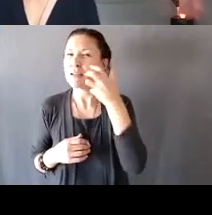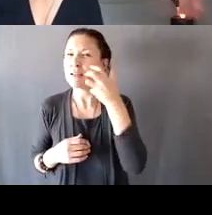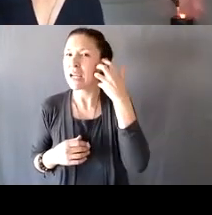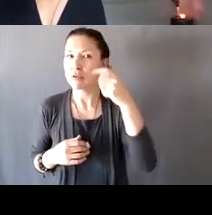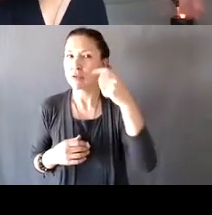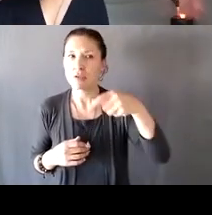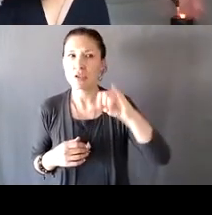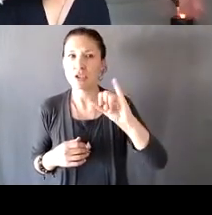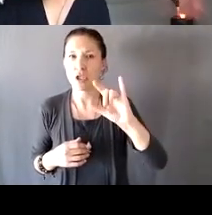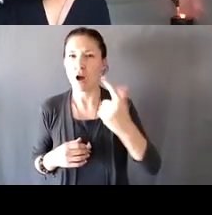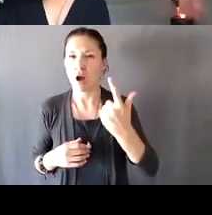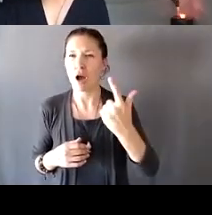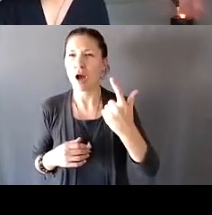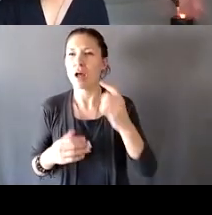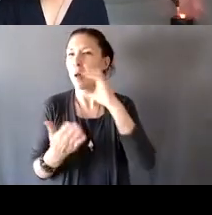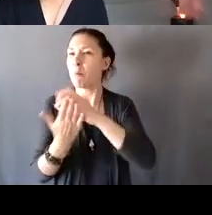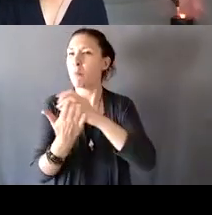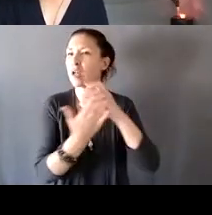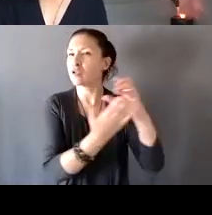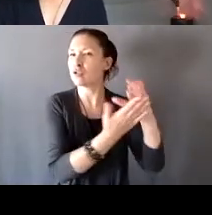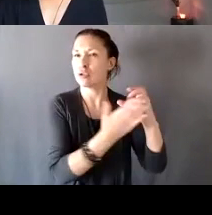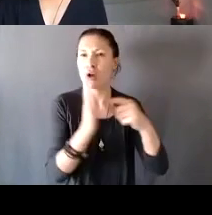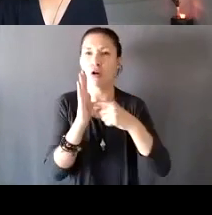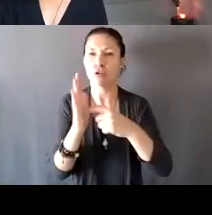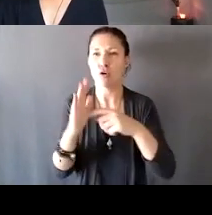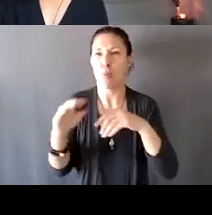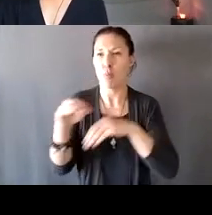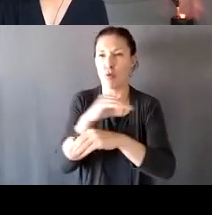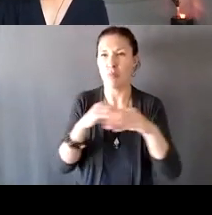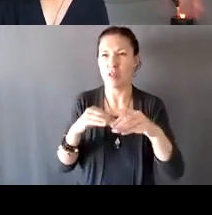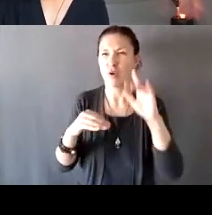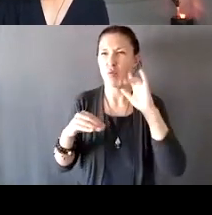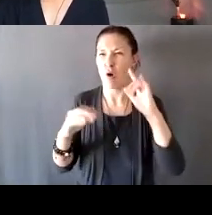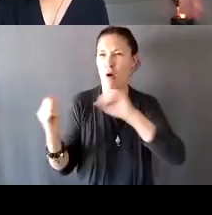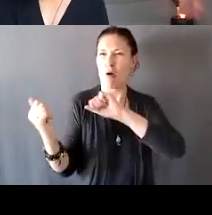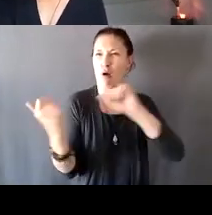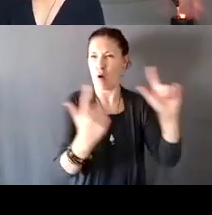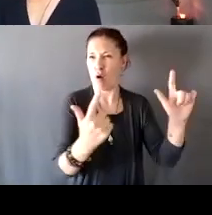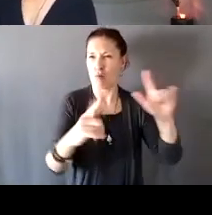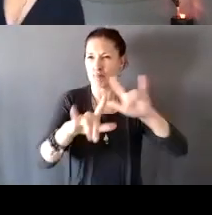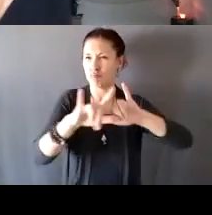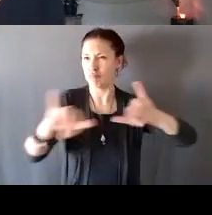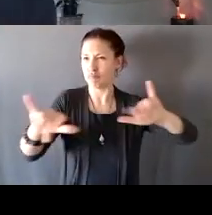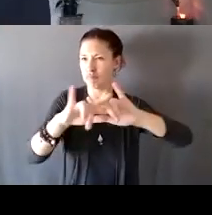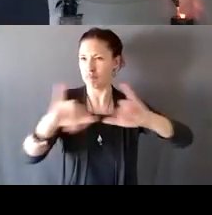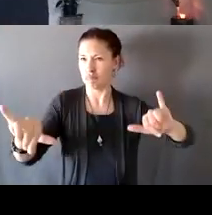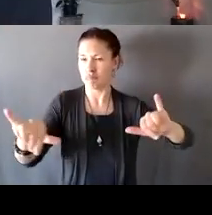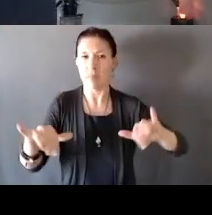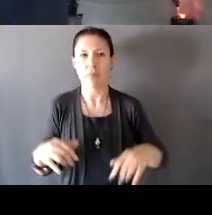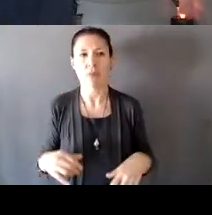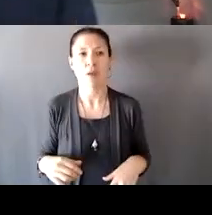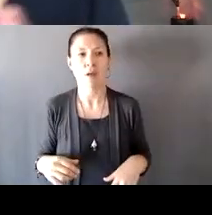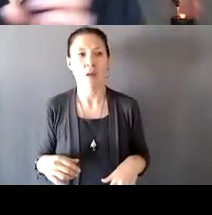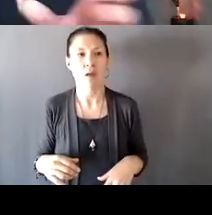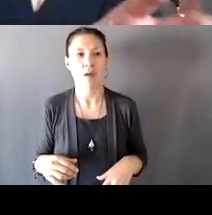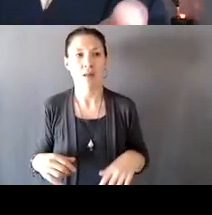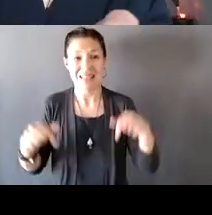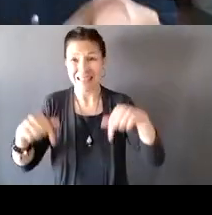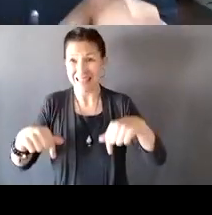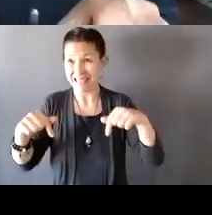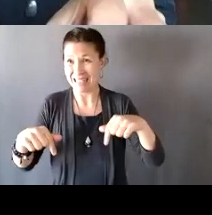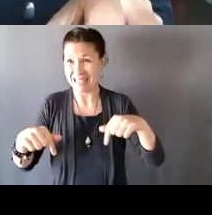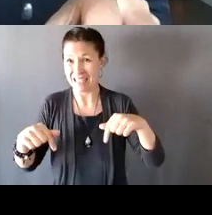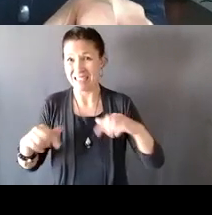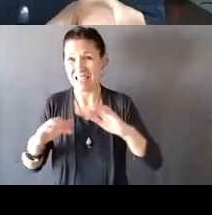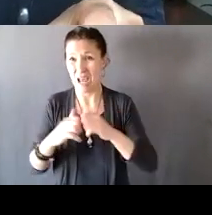that overviews the movements, but we'll do them together. And part of the inspiration for learning this particular